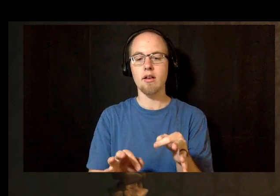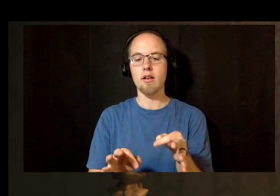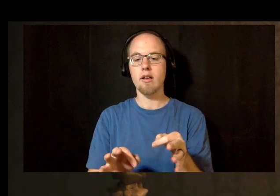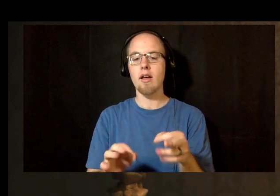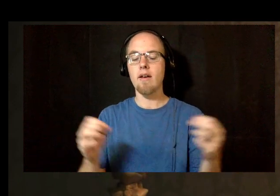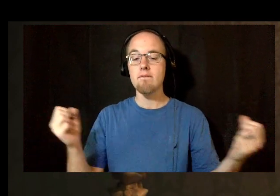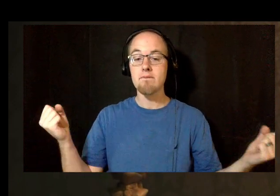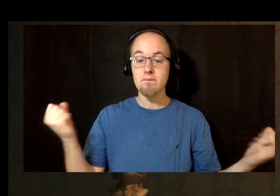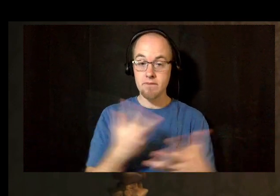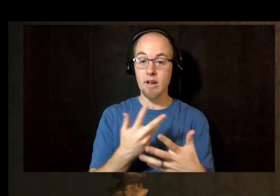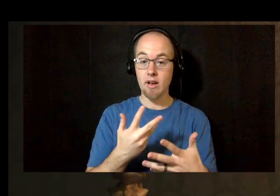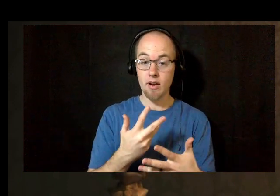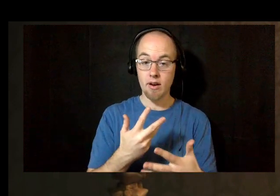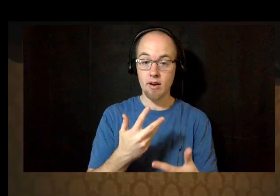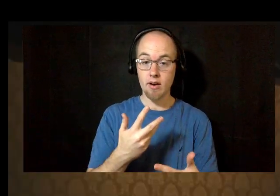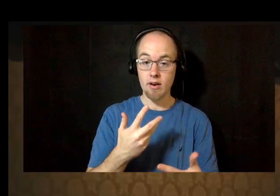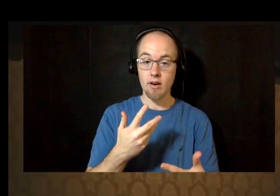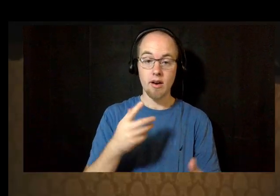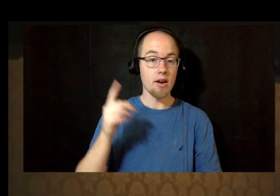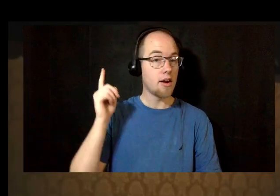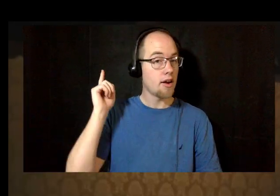fear cannot exist.